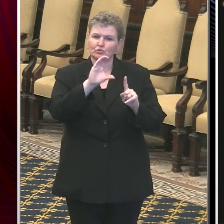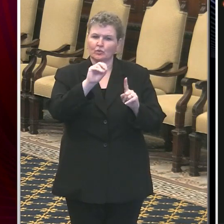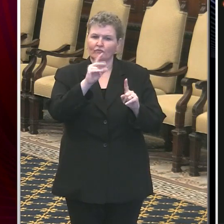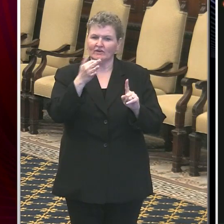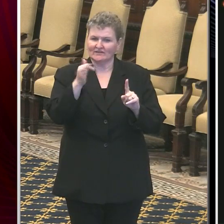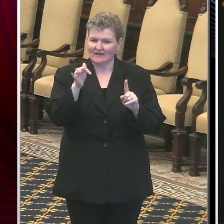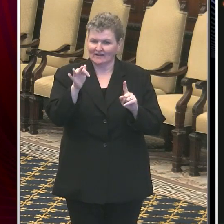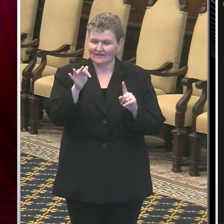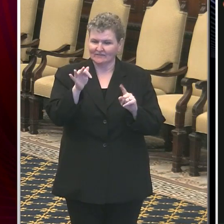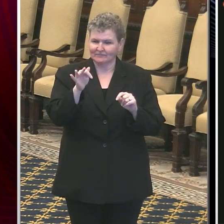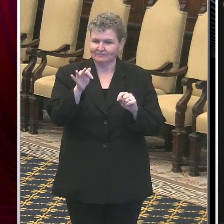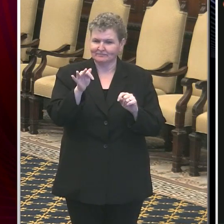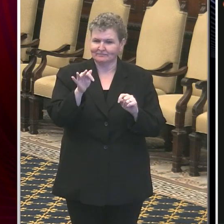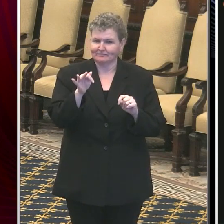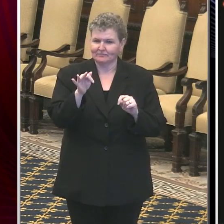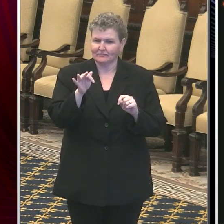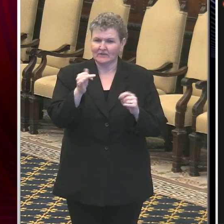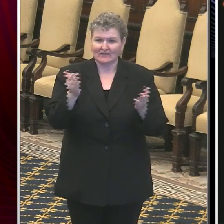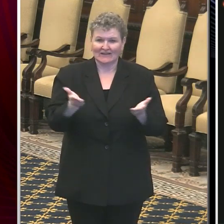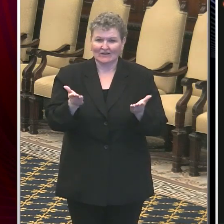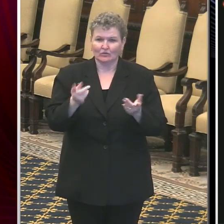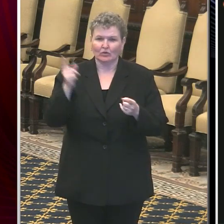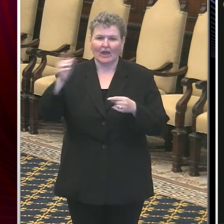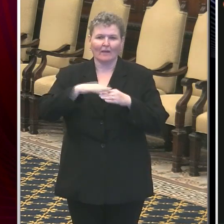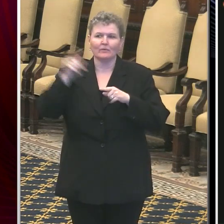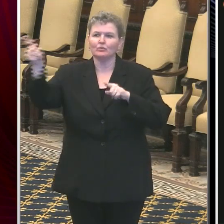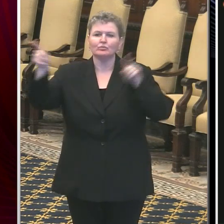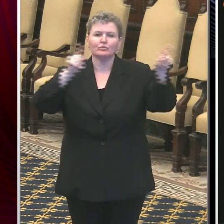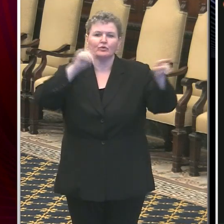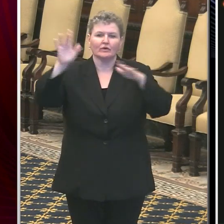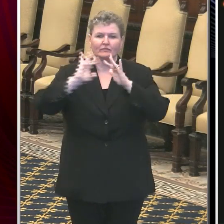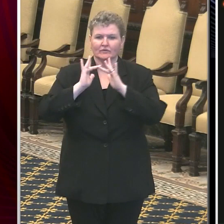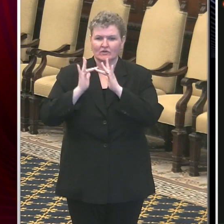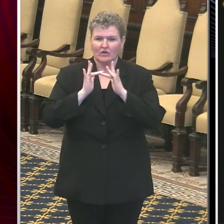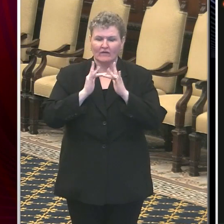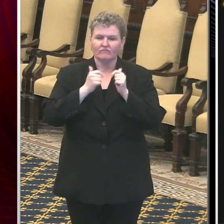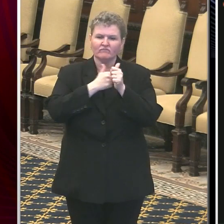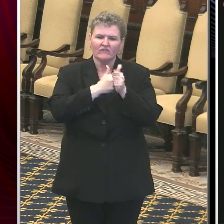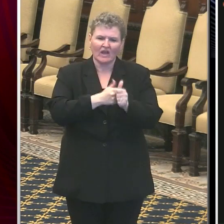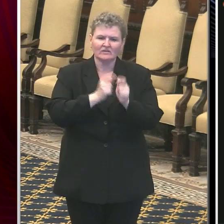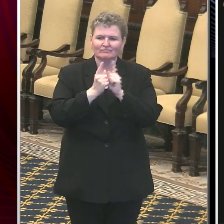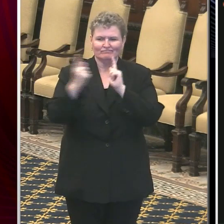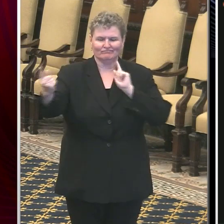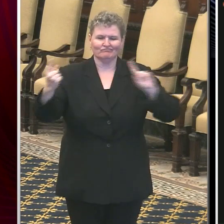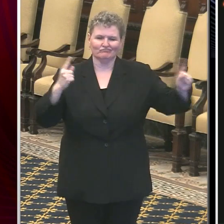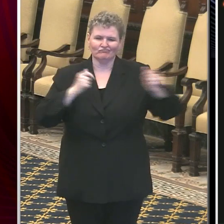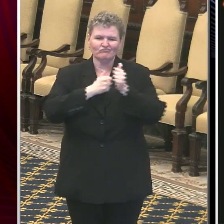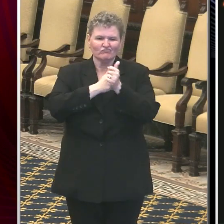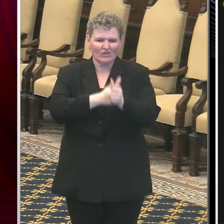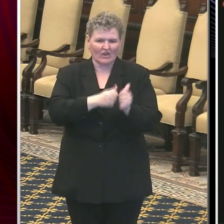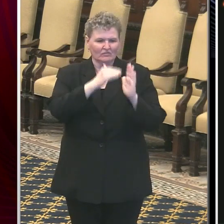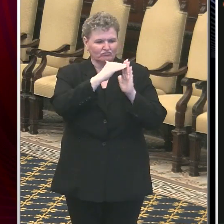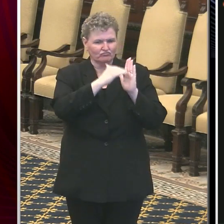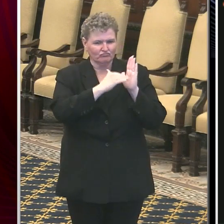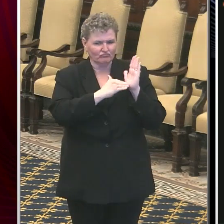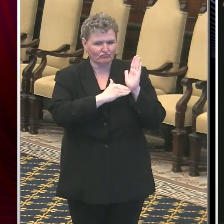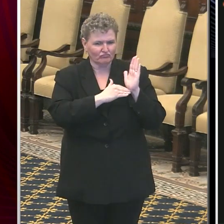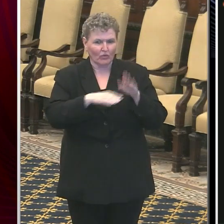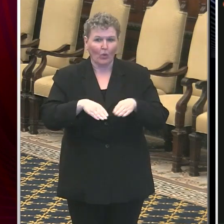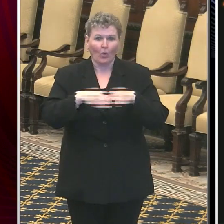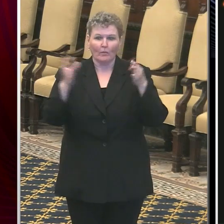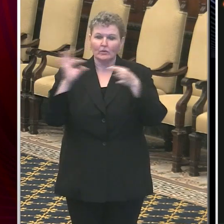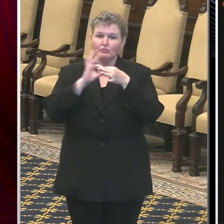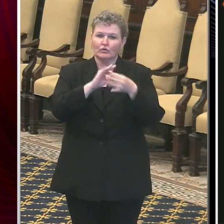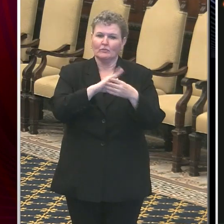joining the briefing virtually to adhere to social distancing guidelines. And we will begin our briefing with opening remarks from